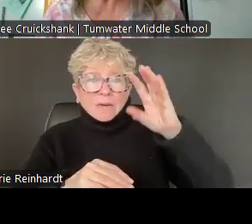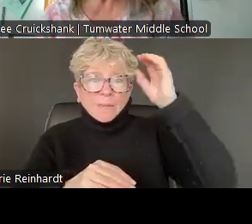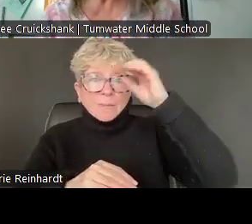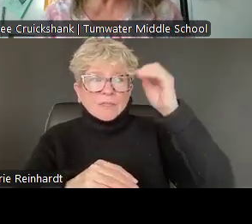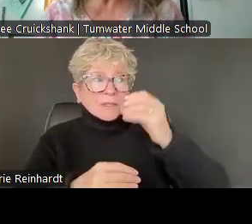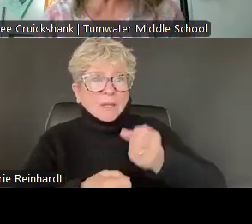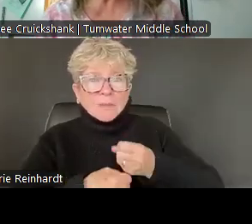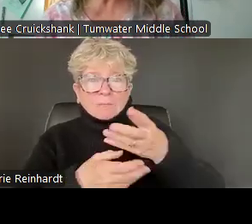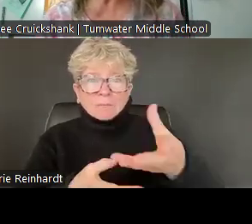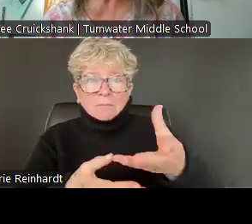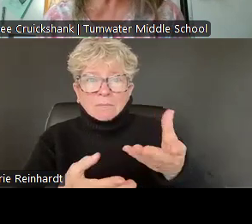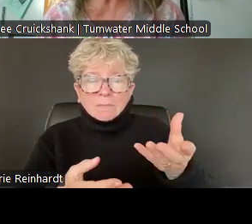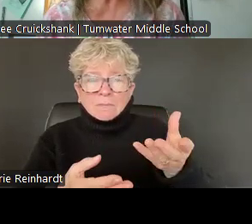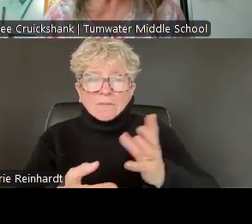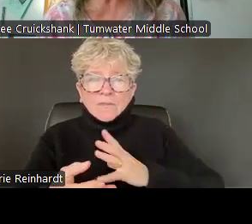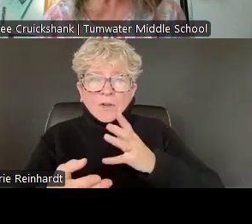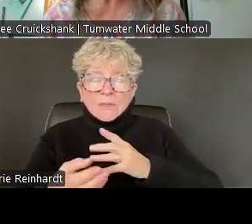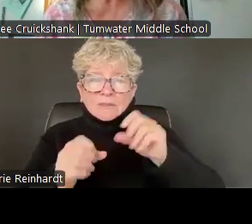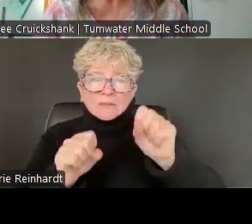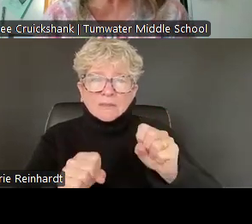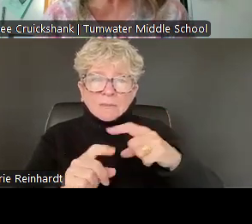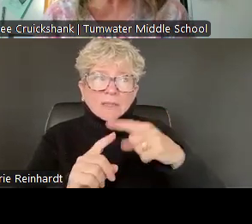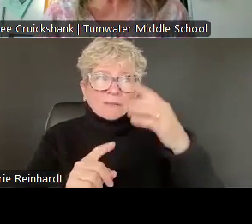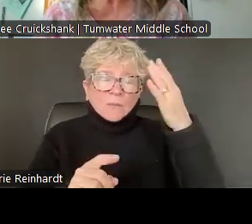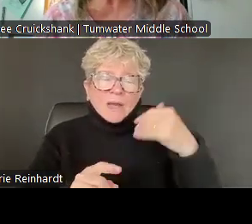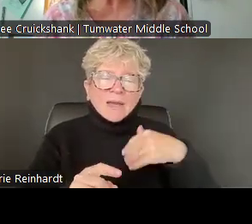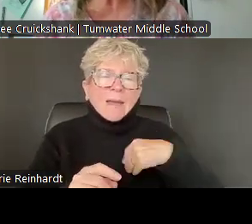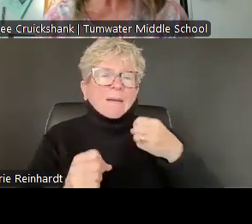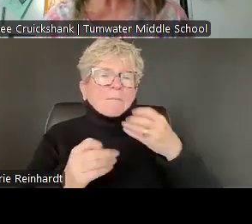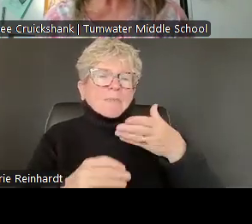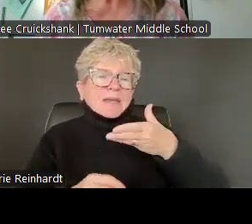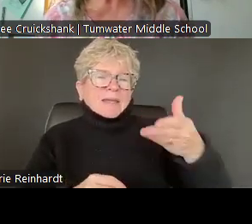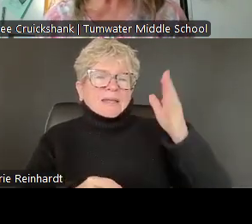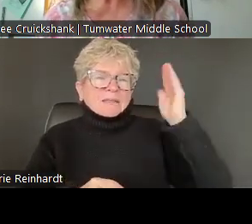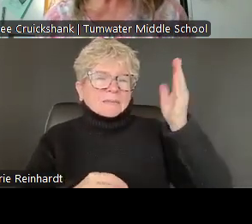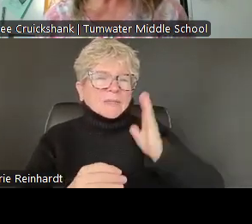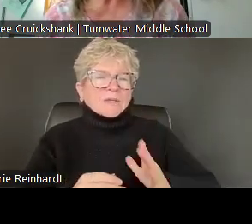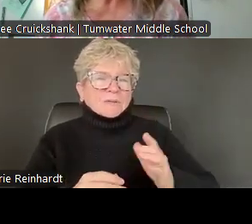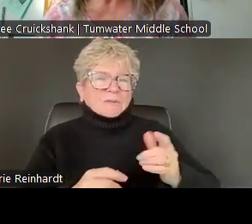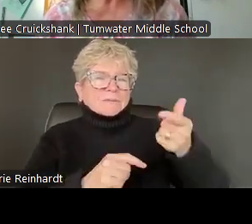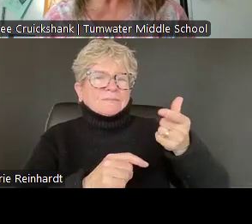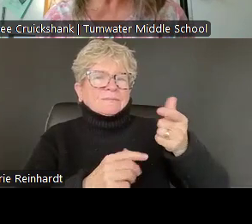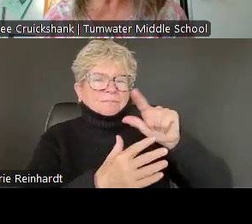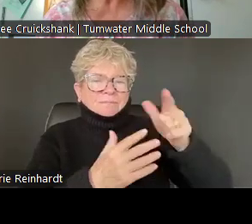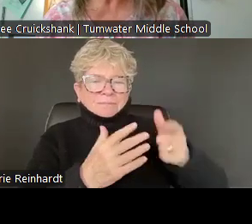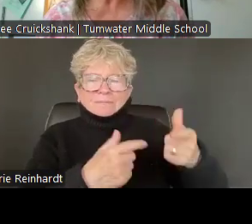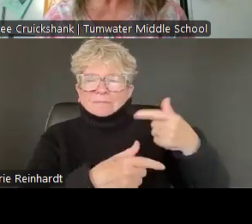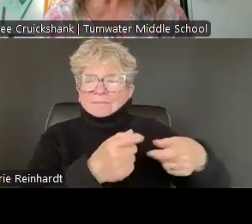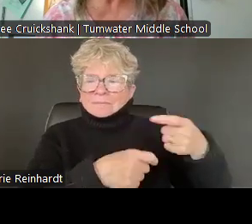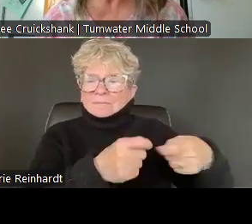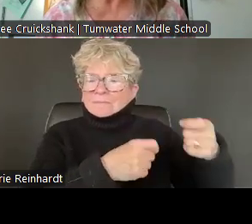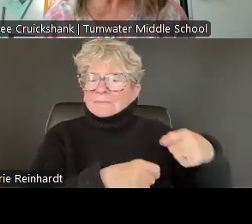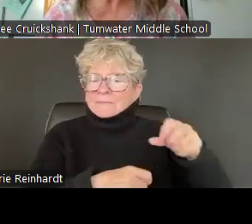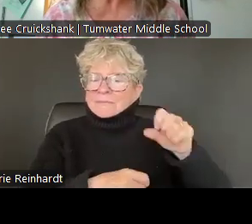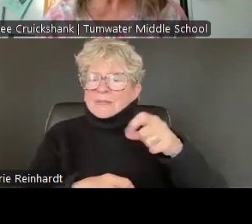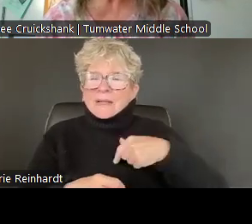So yeah, I had a lot of guest speakers come into my classroom, and that was mostly something that didn't